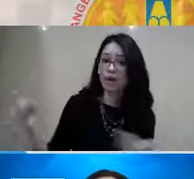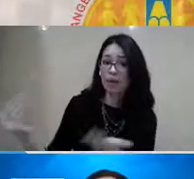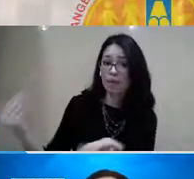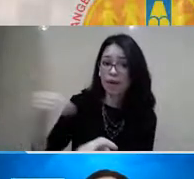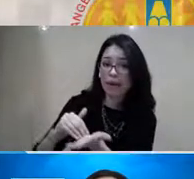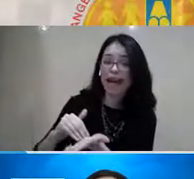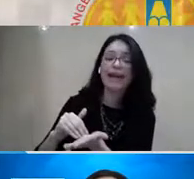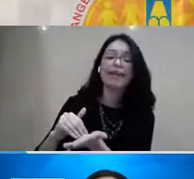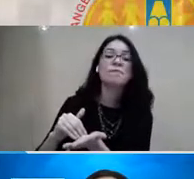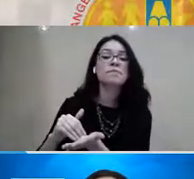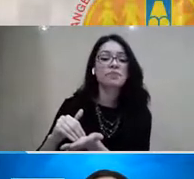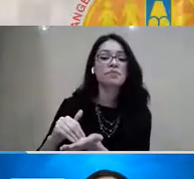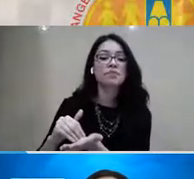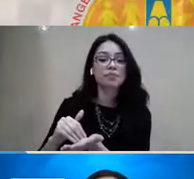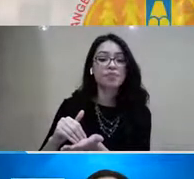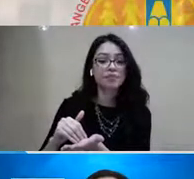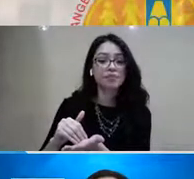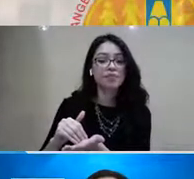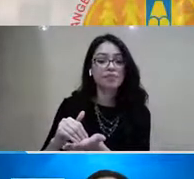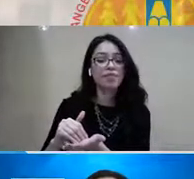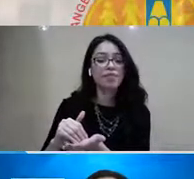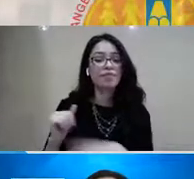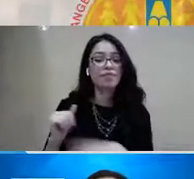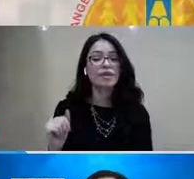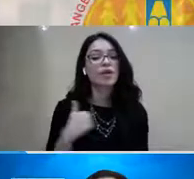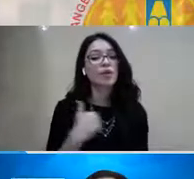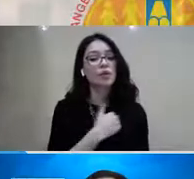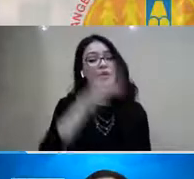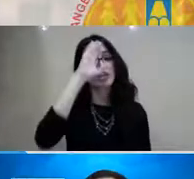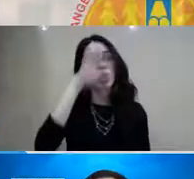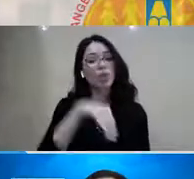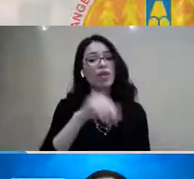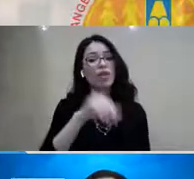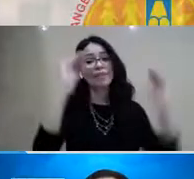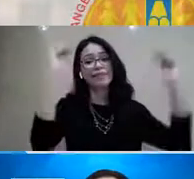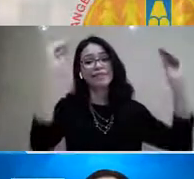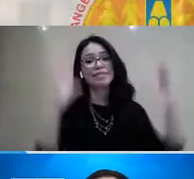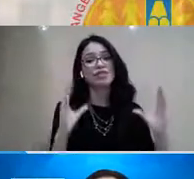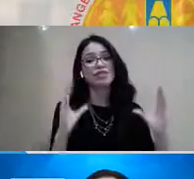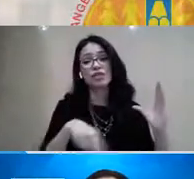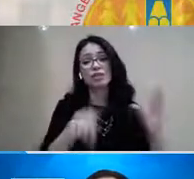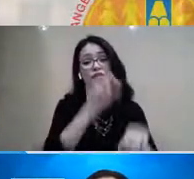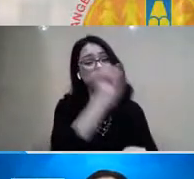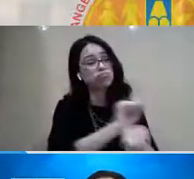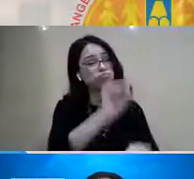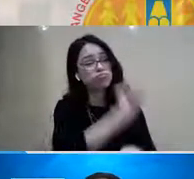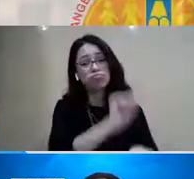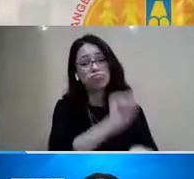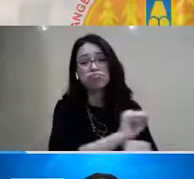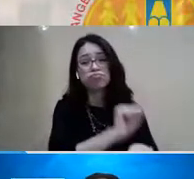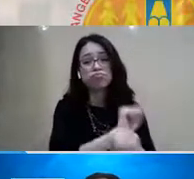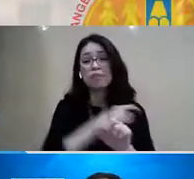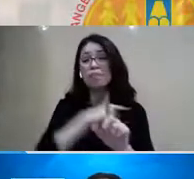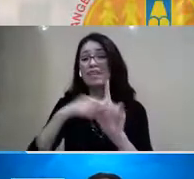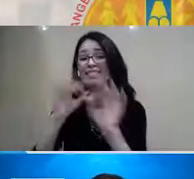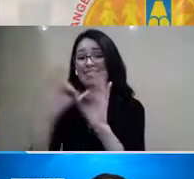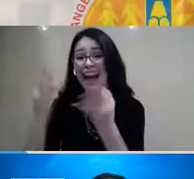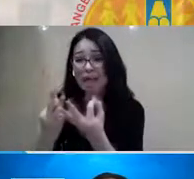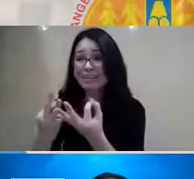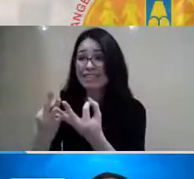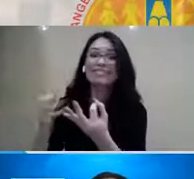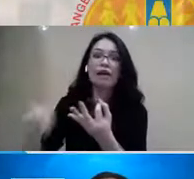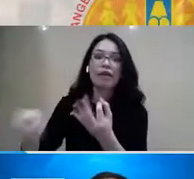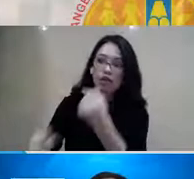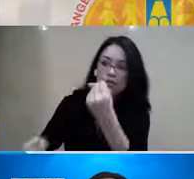know, the unsung heroes, we know that teachers are working as hard as they can. We know families to support their children are working as hard as they